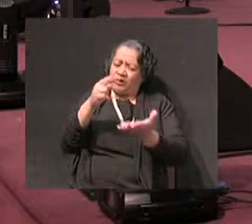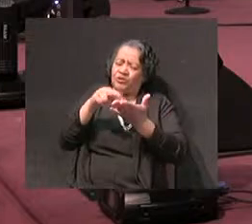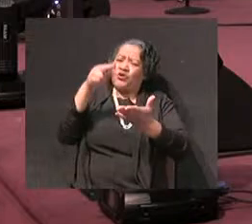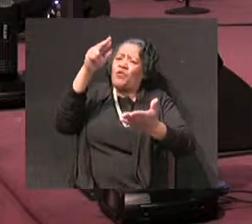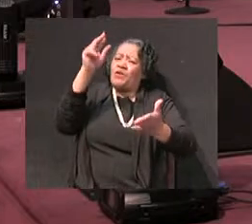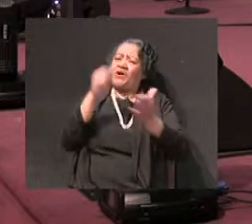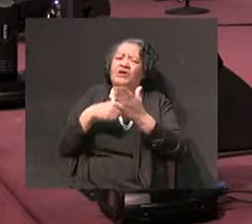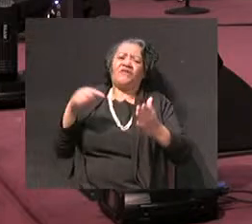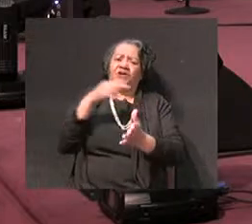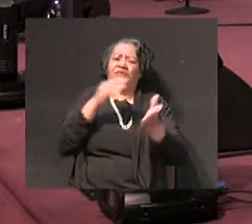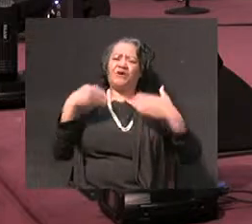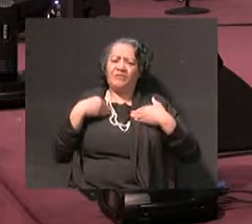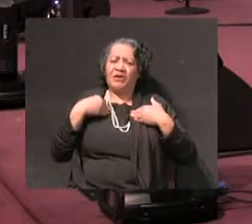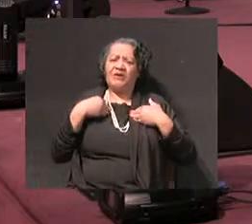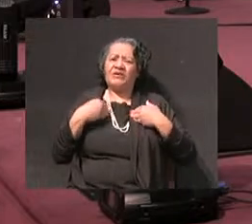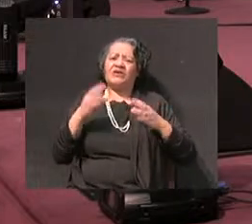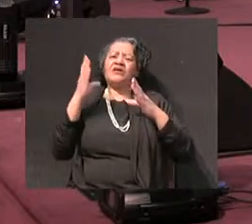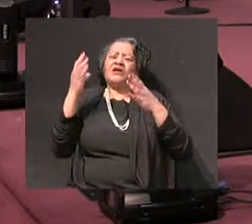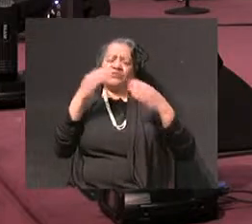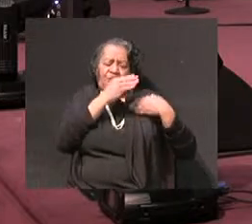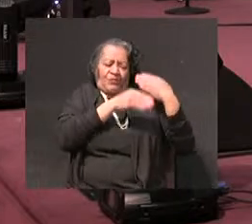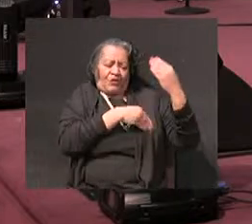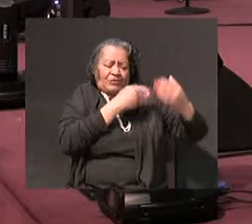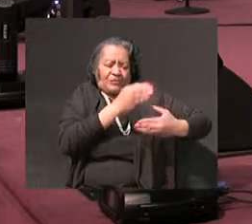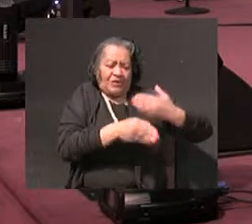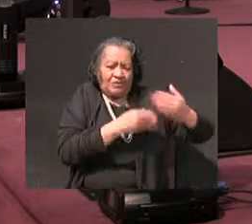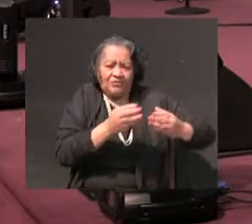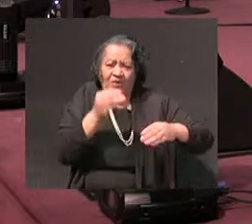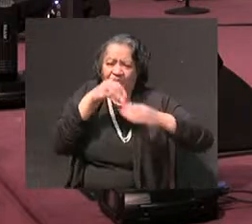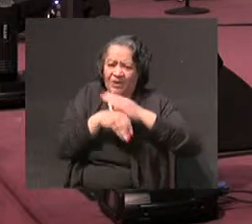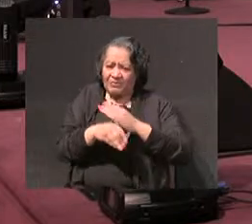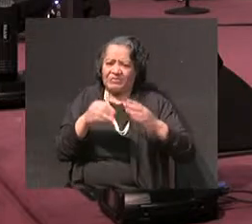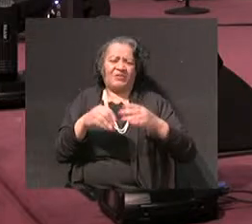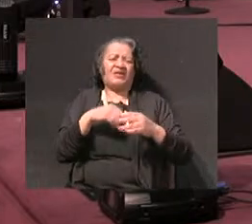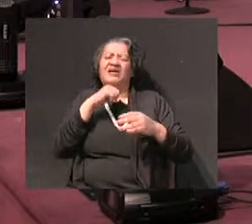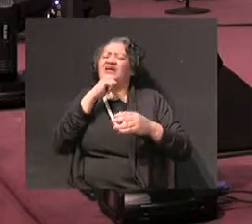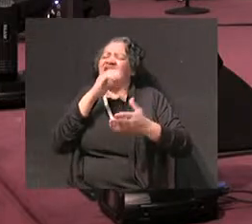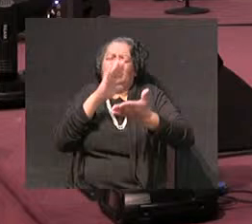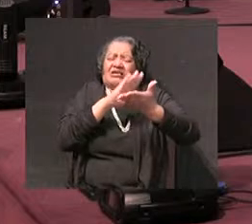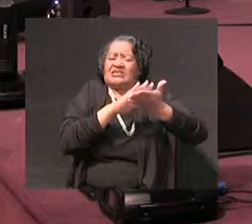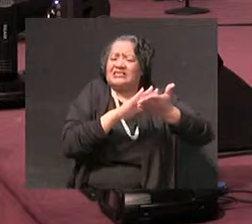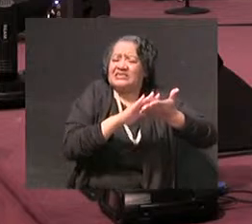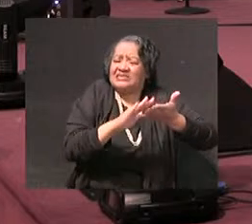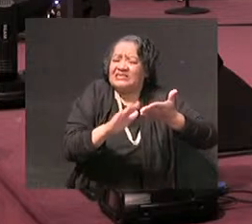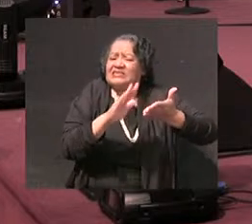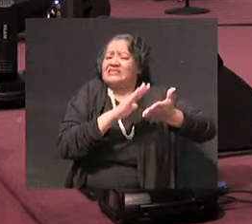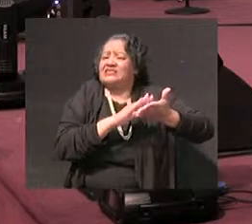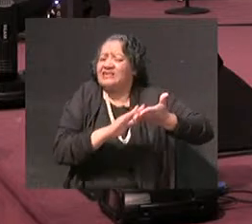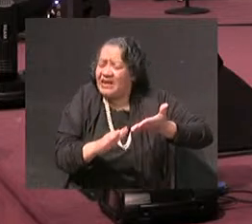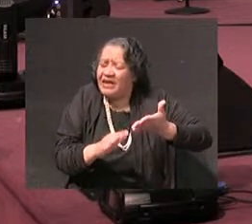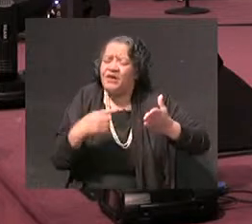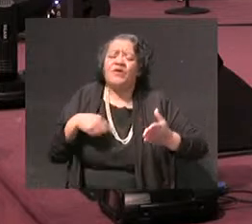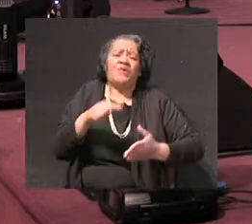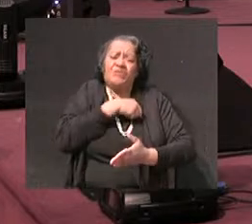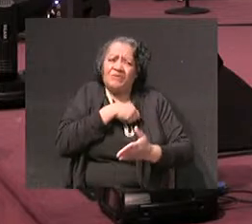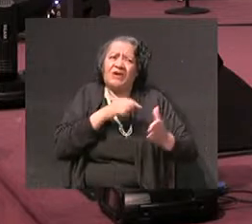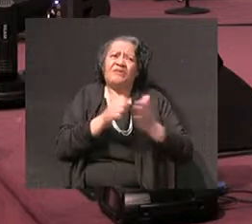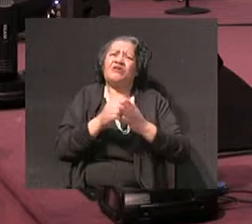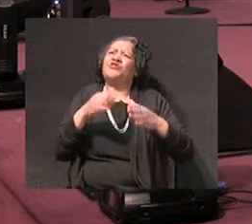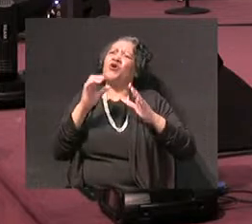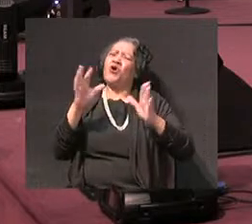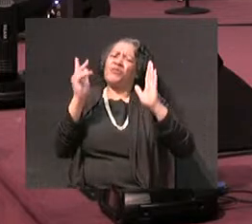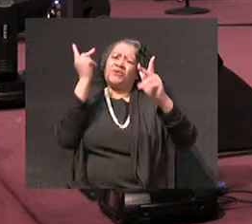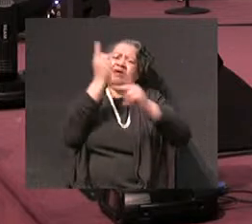resurrection, we all have an inheritance that's incorruptible and undefiled. Lord, your keeping